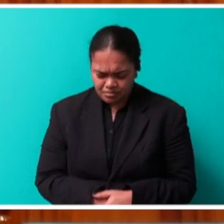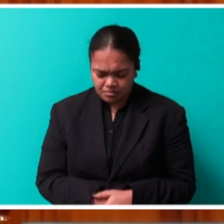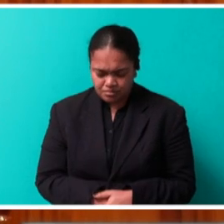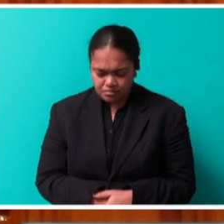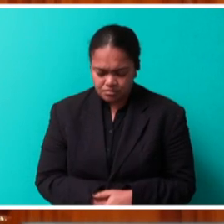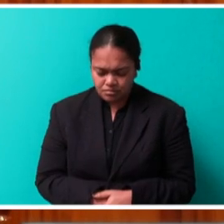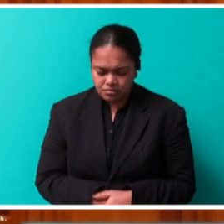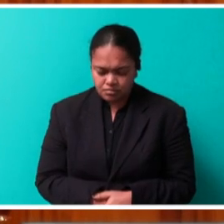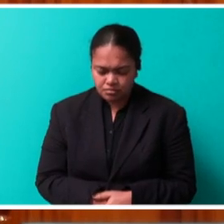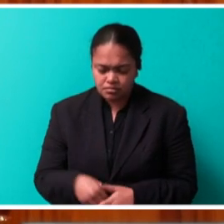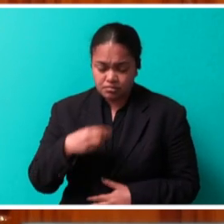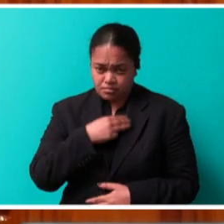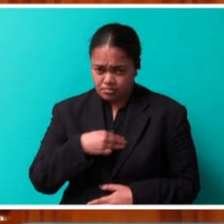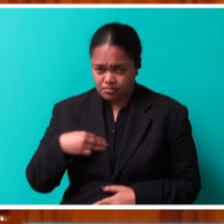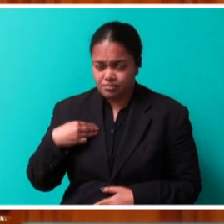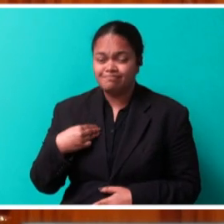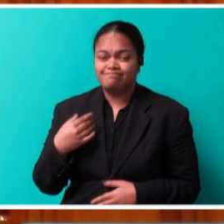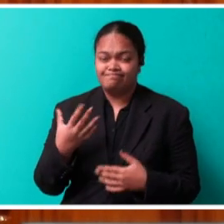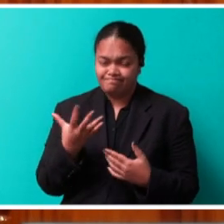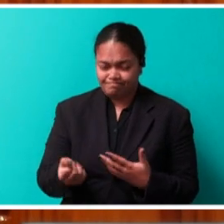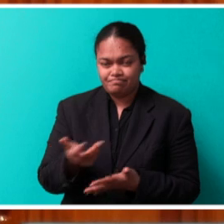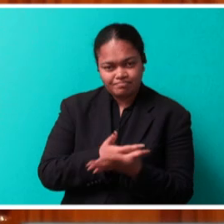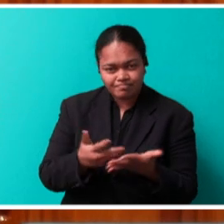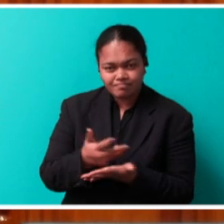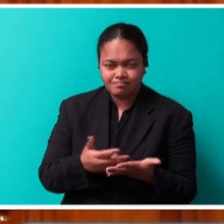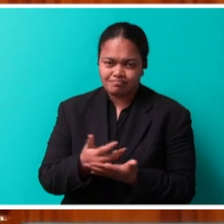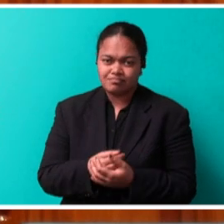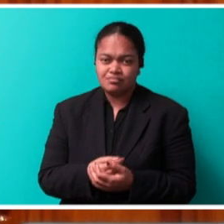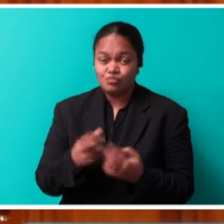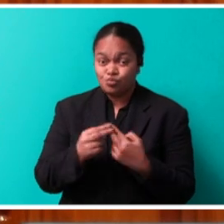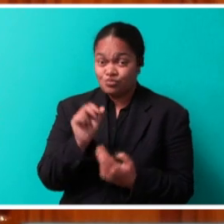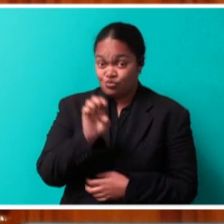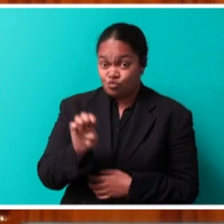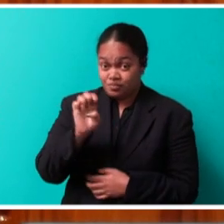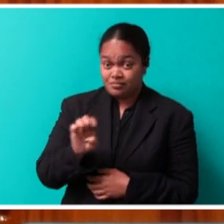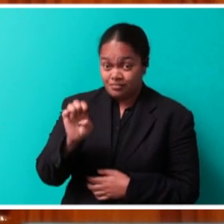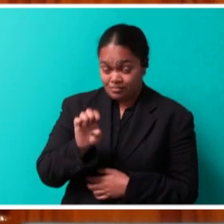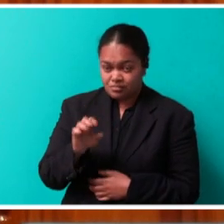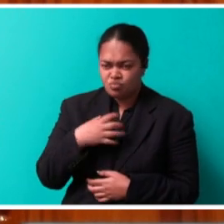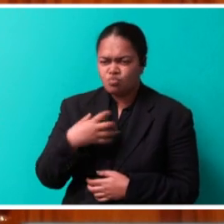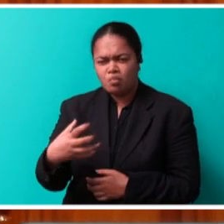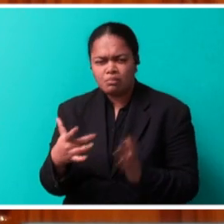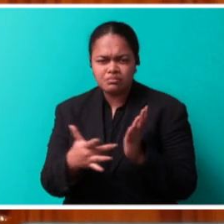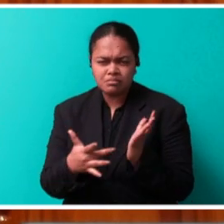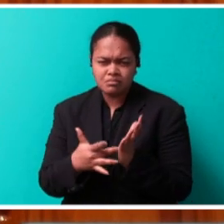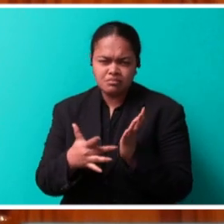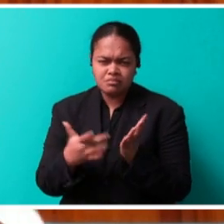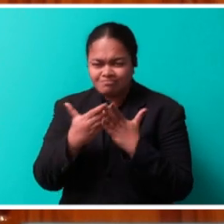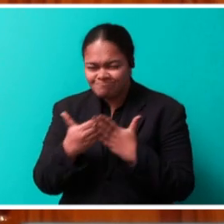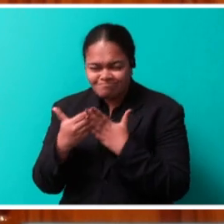Consequently, the Ministry is actively having discussion with the European Union to conduct further technical studies